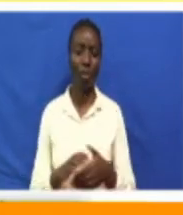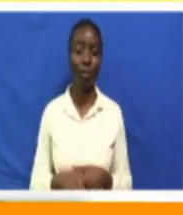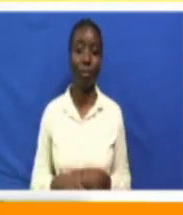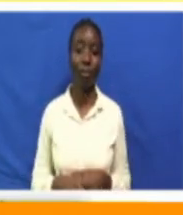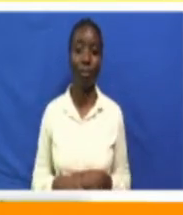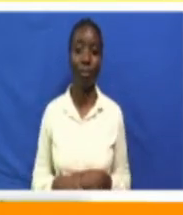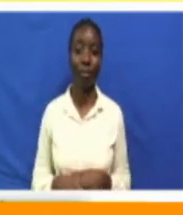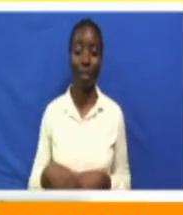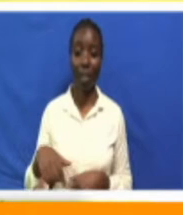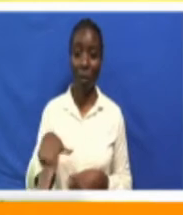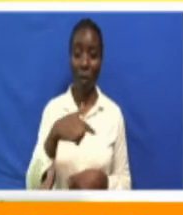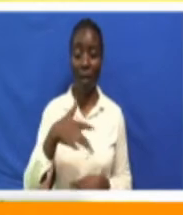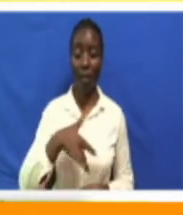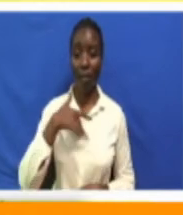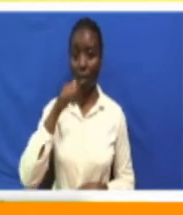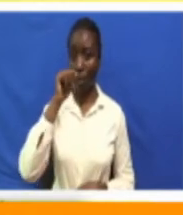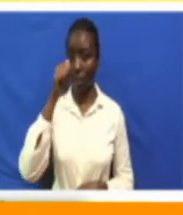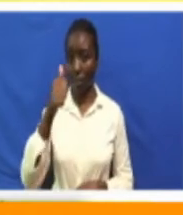foreign